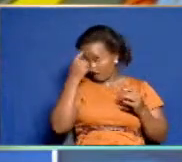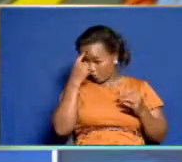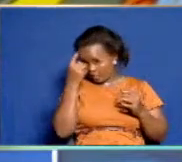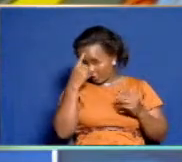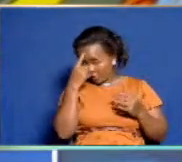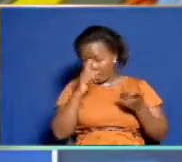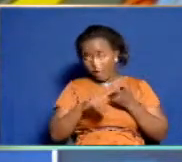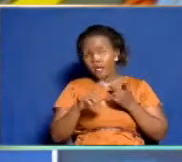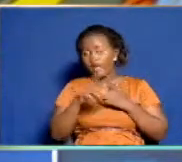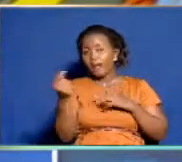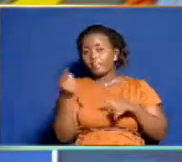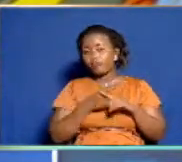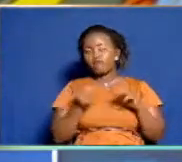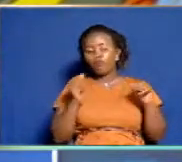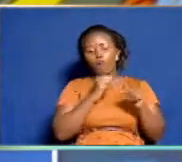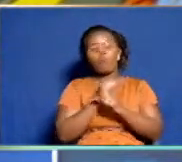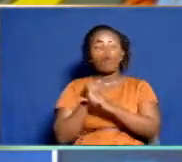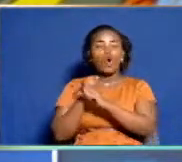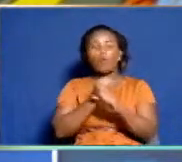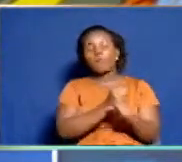from Homabay County,